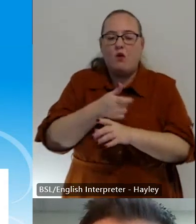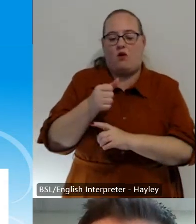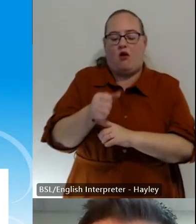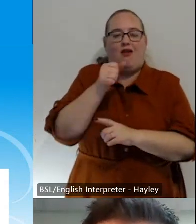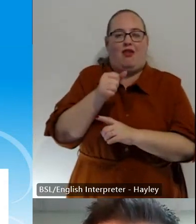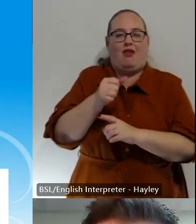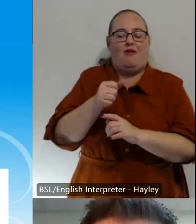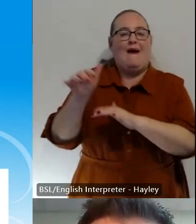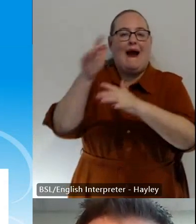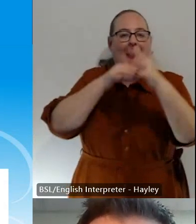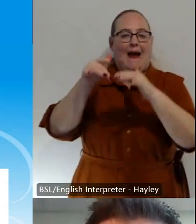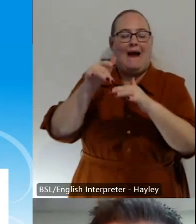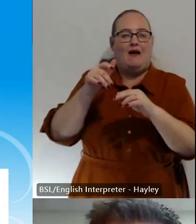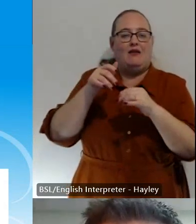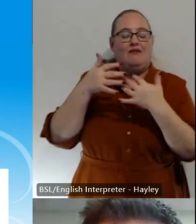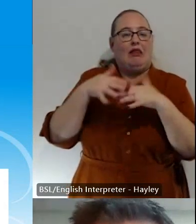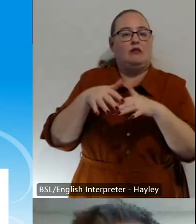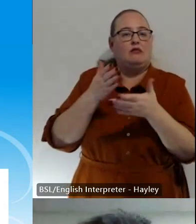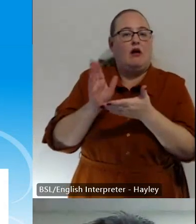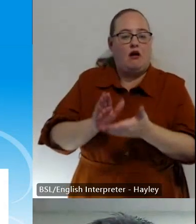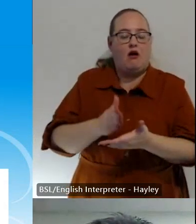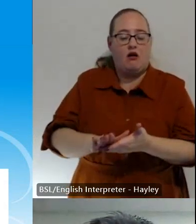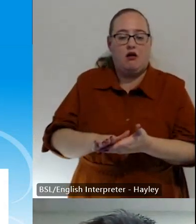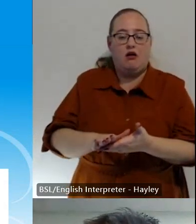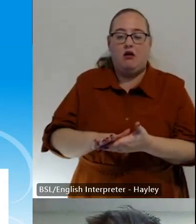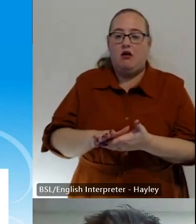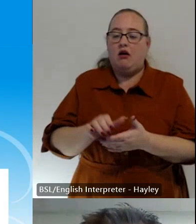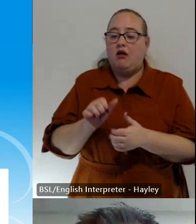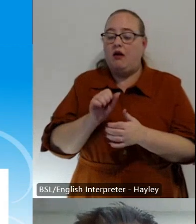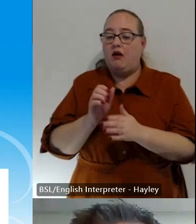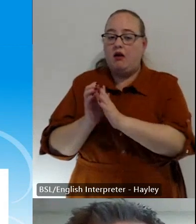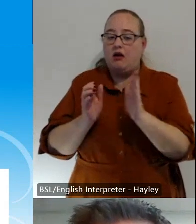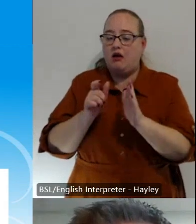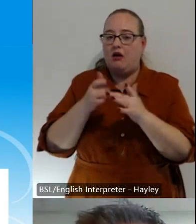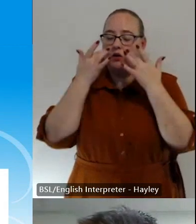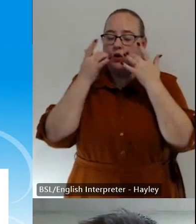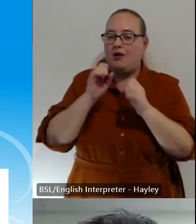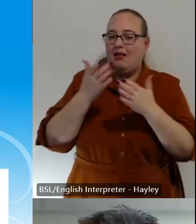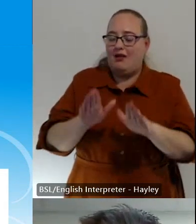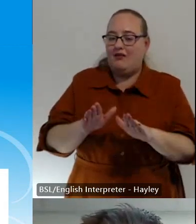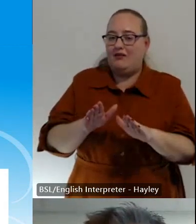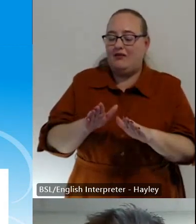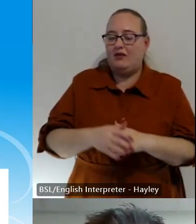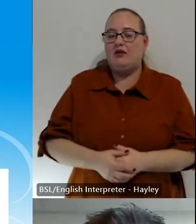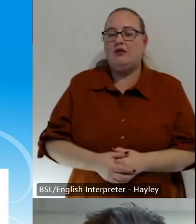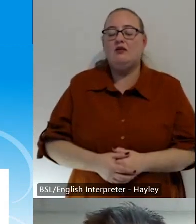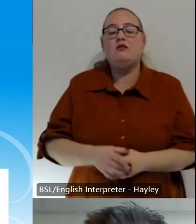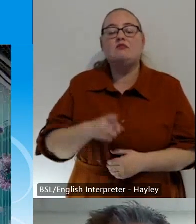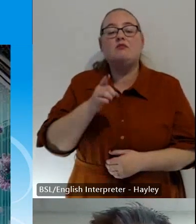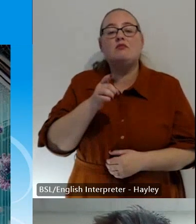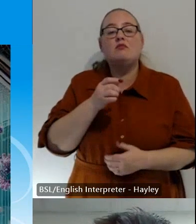remaining after they switched them on. And this led to a vast reduction in infections in this hospital ward, many of whom contained